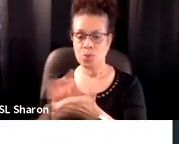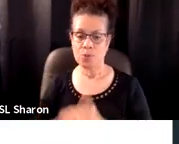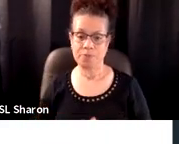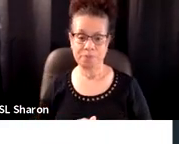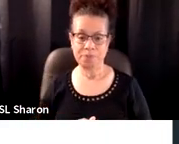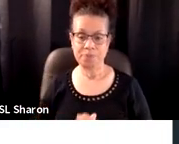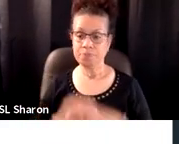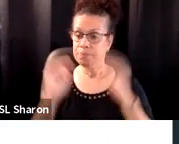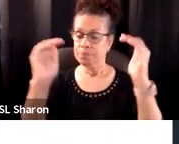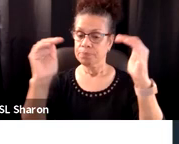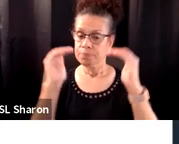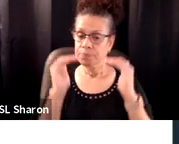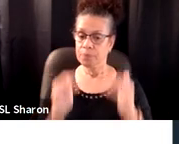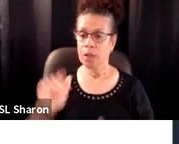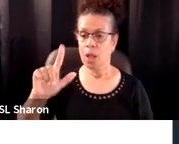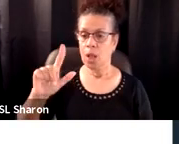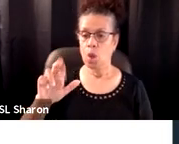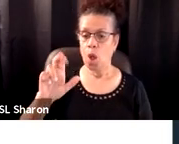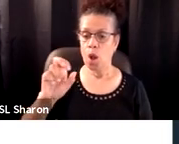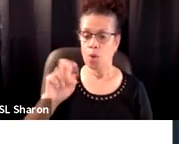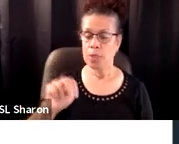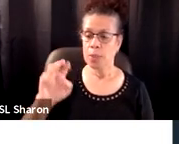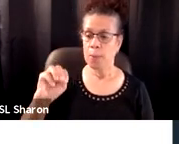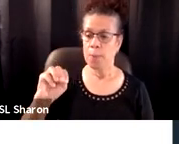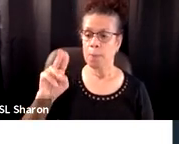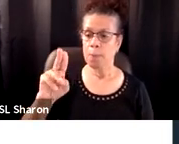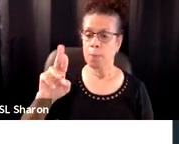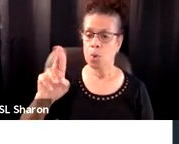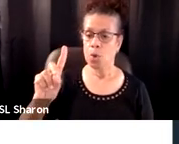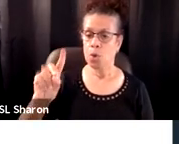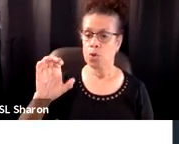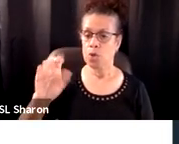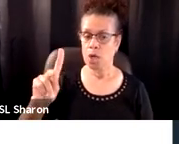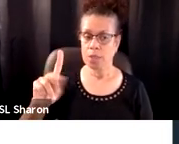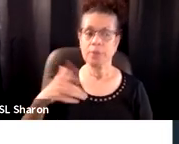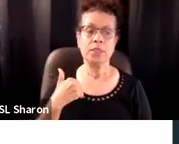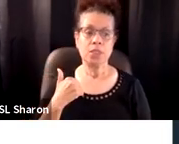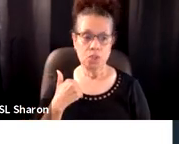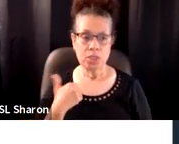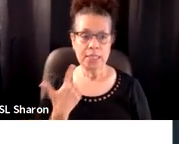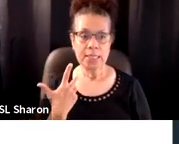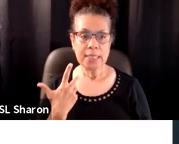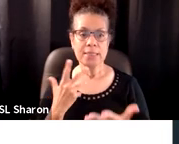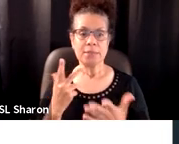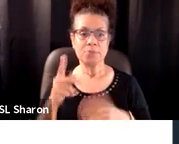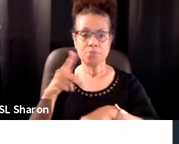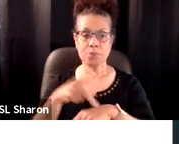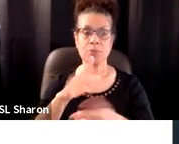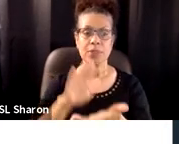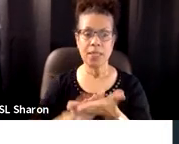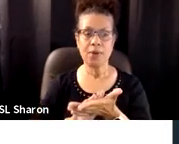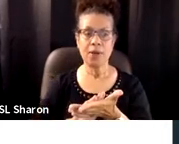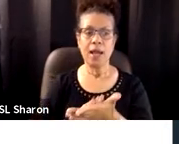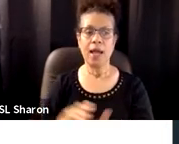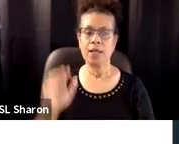introduce lauren murdock she's the proud interim principal of the orchard gardens k-8 pilot school she